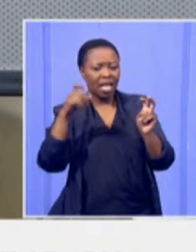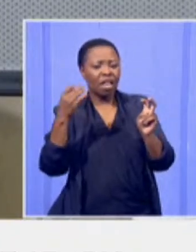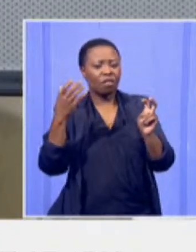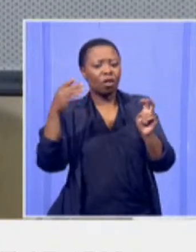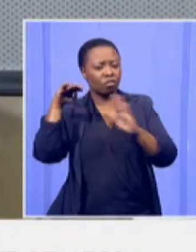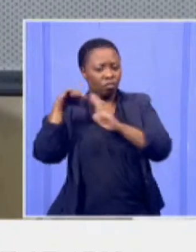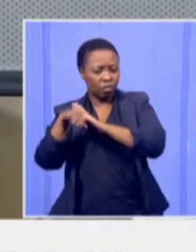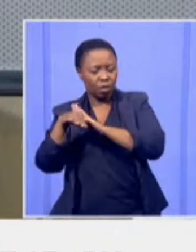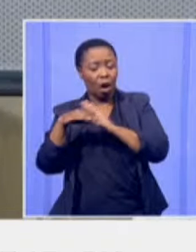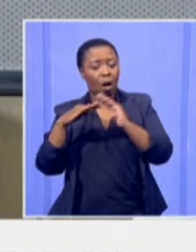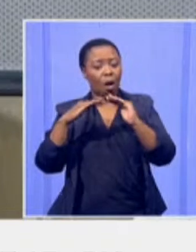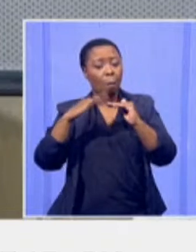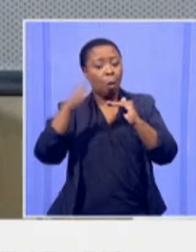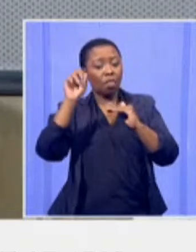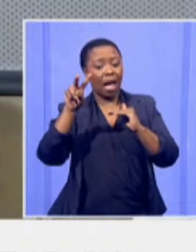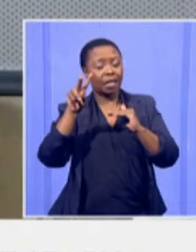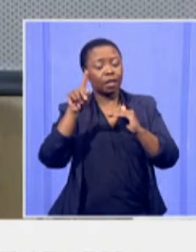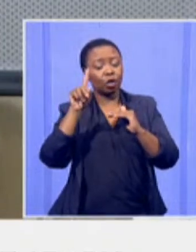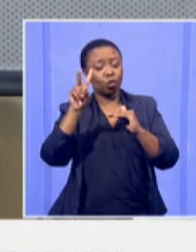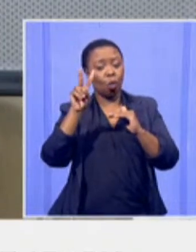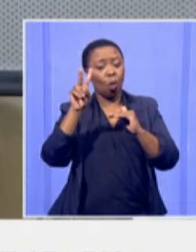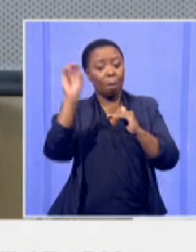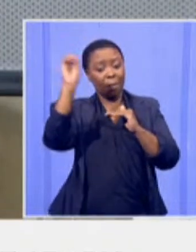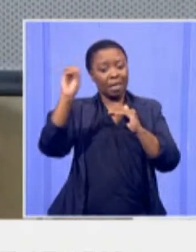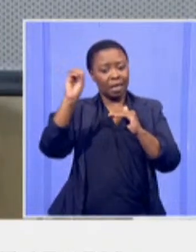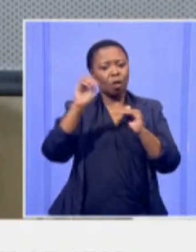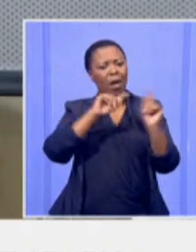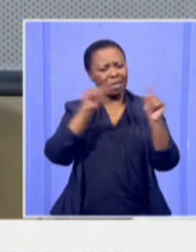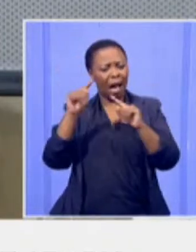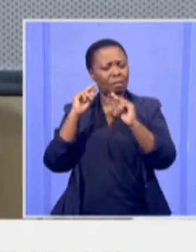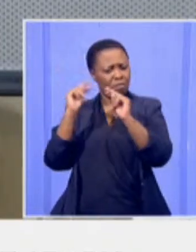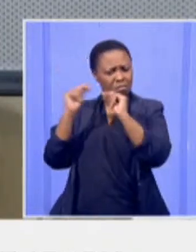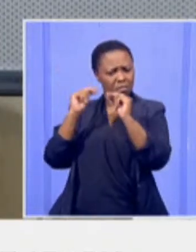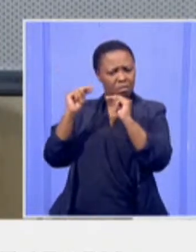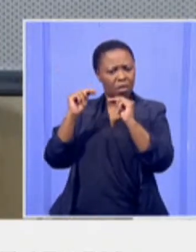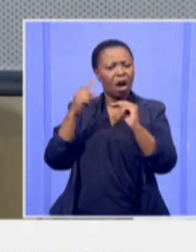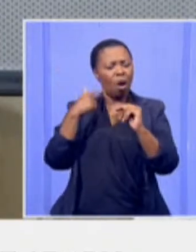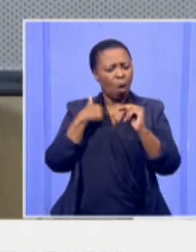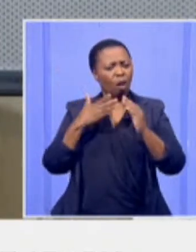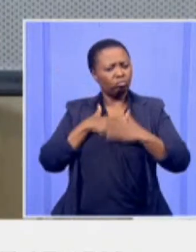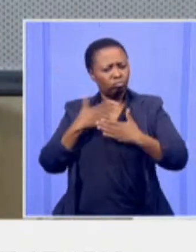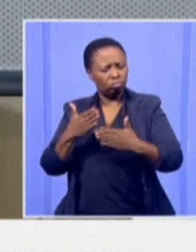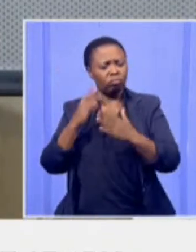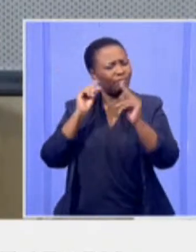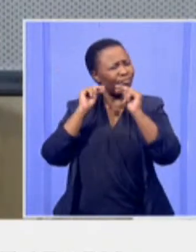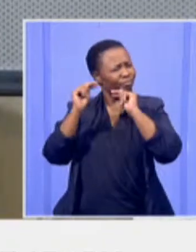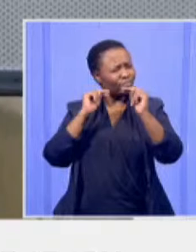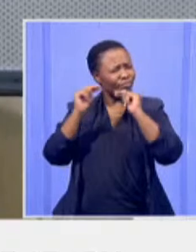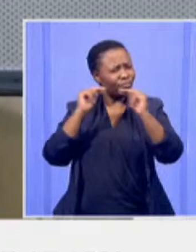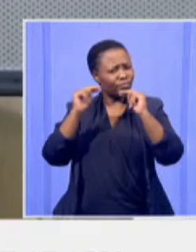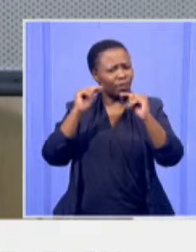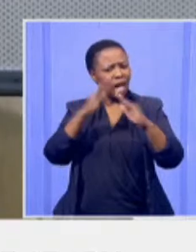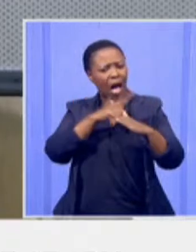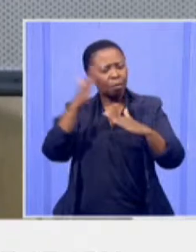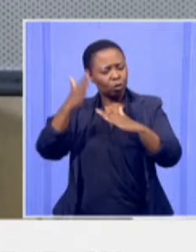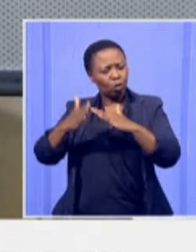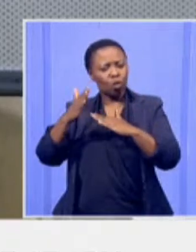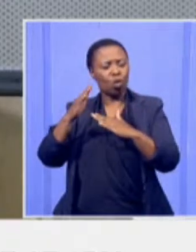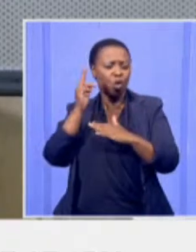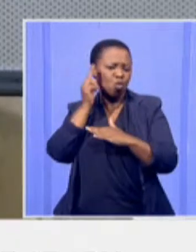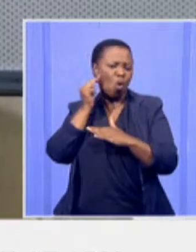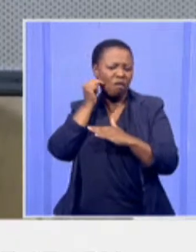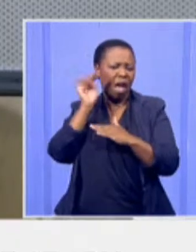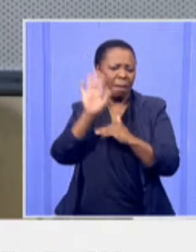more than 2%, and we must come and negotiate. Then we were forced. We negotiated all the way until November. We only got our salary increase for that year in November.